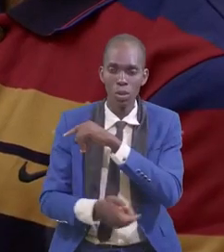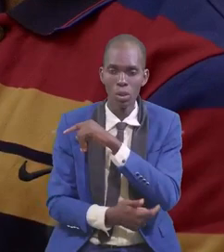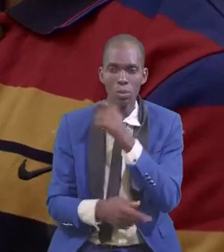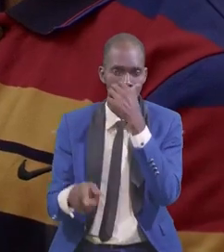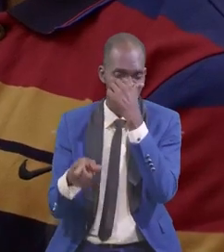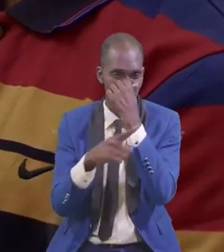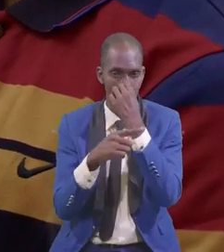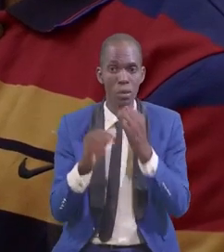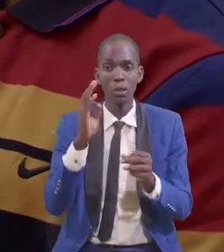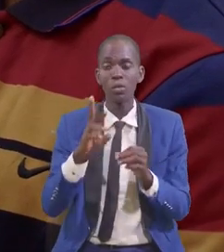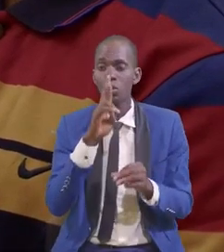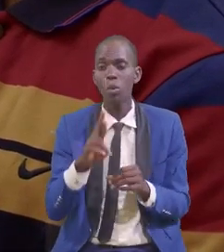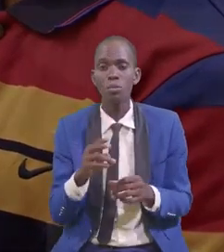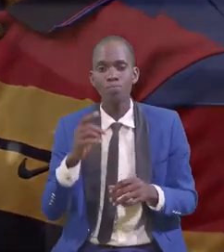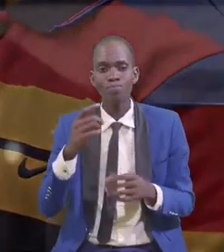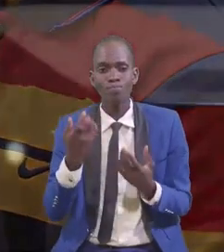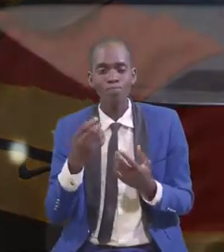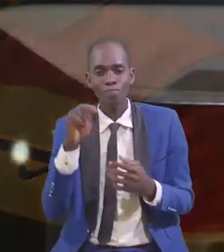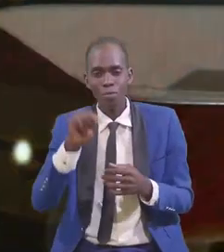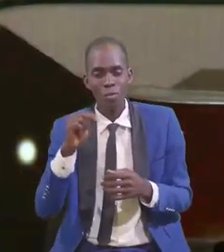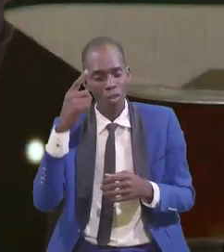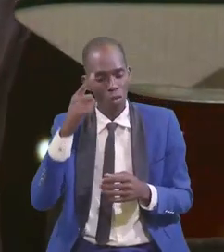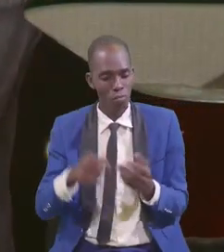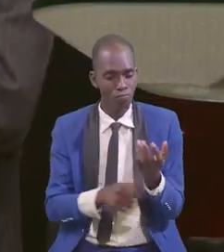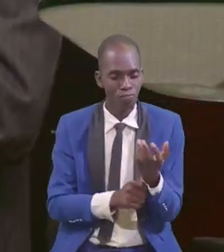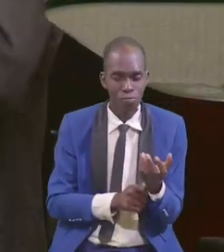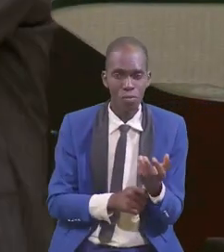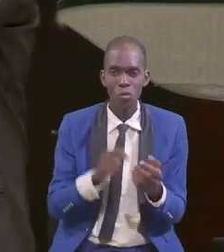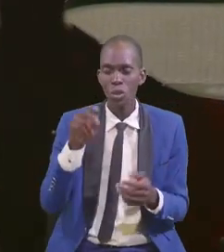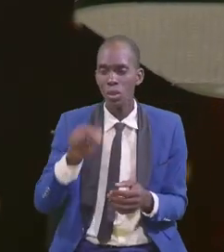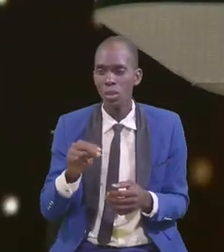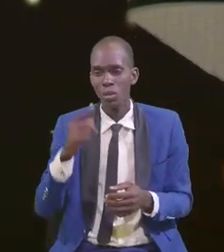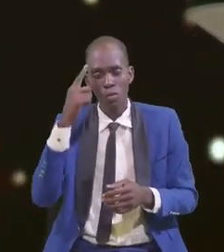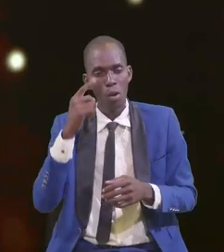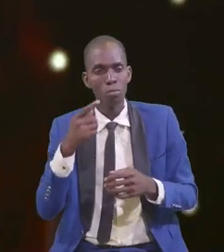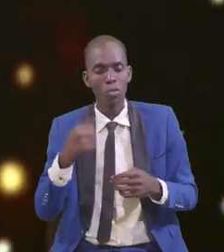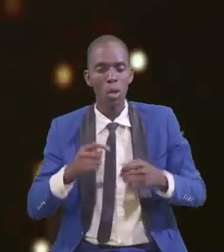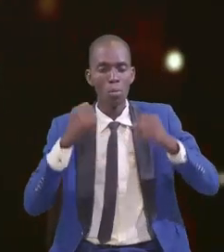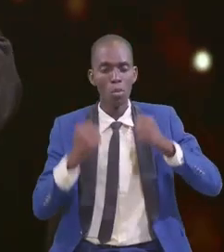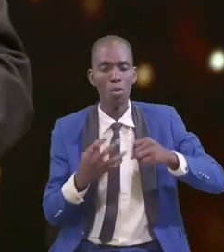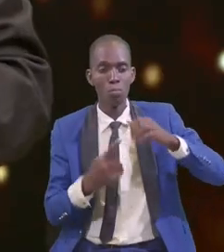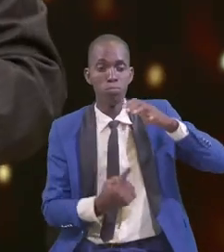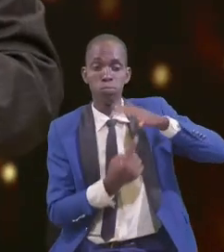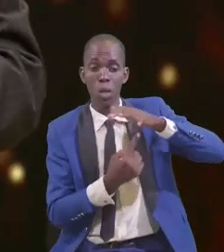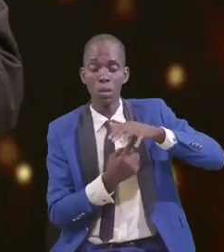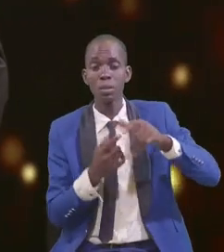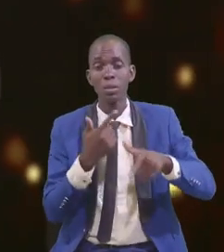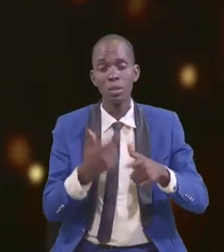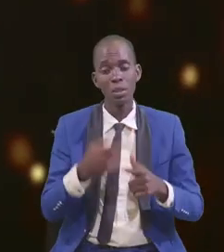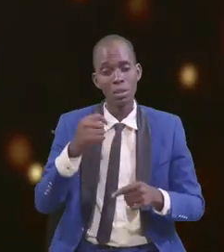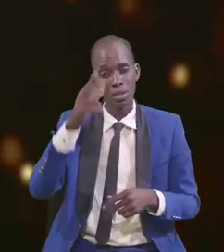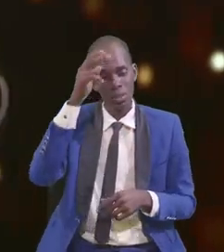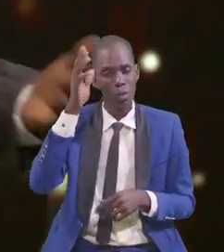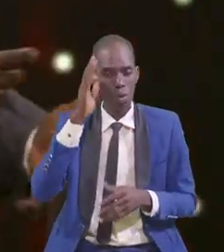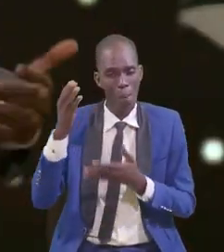bring temptation not that way. If you are hungry for popularity, he'll bring temptation from